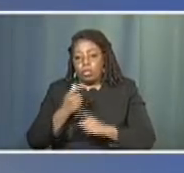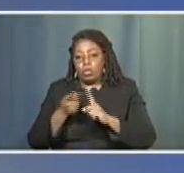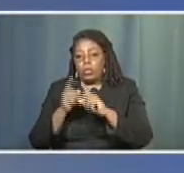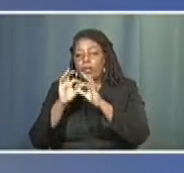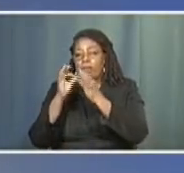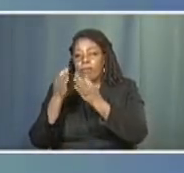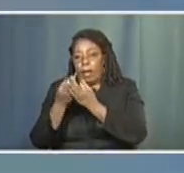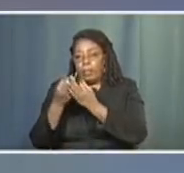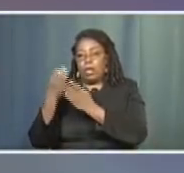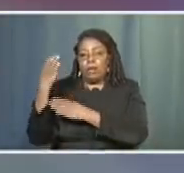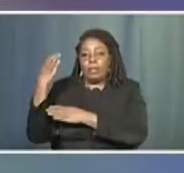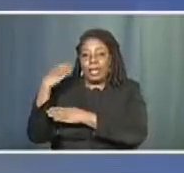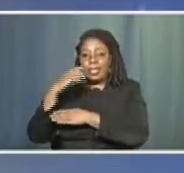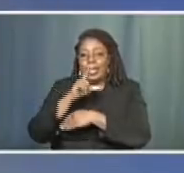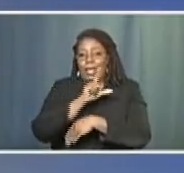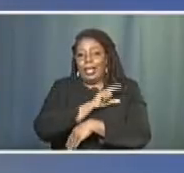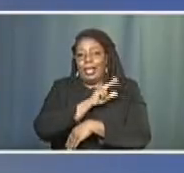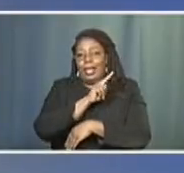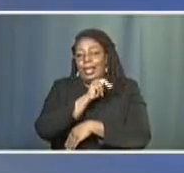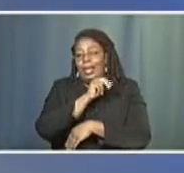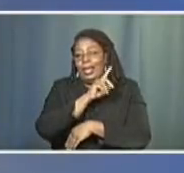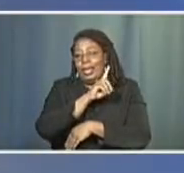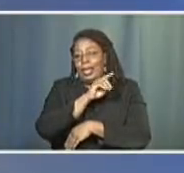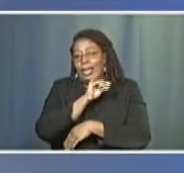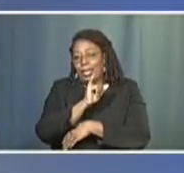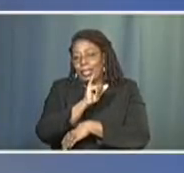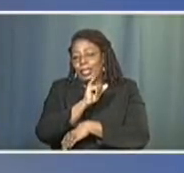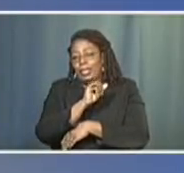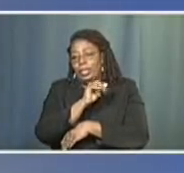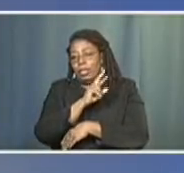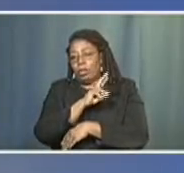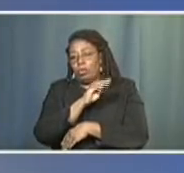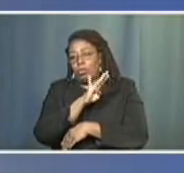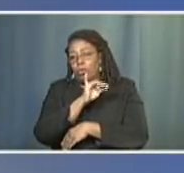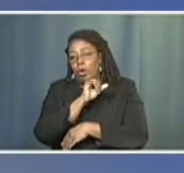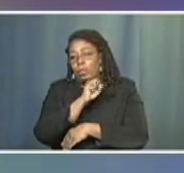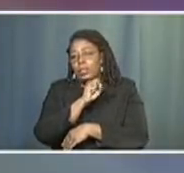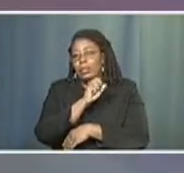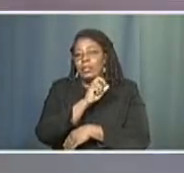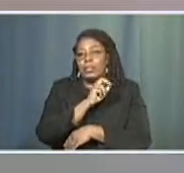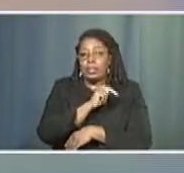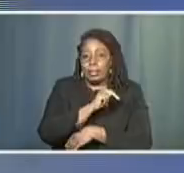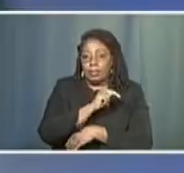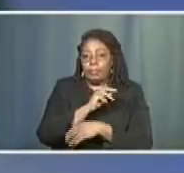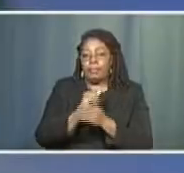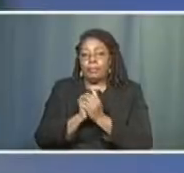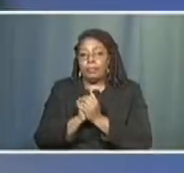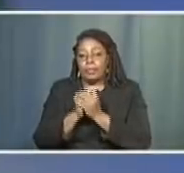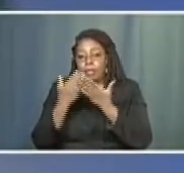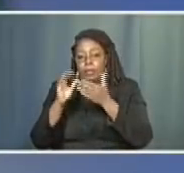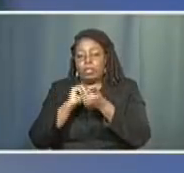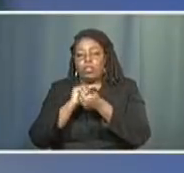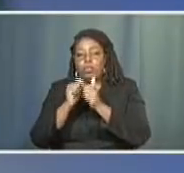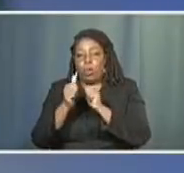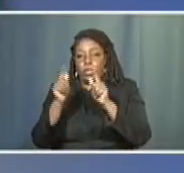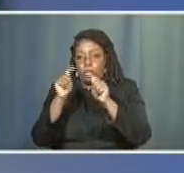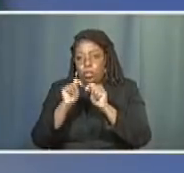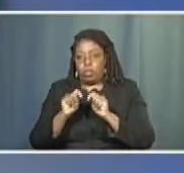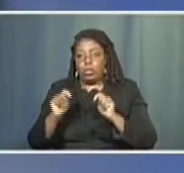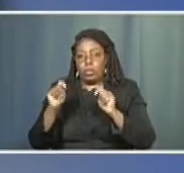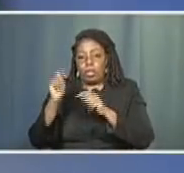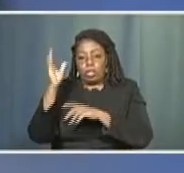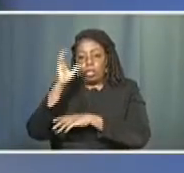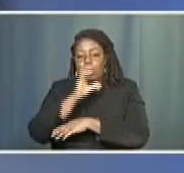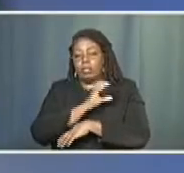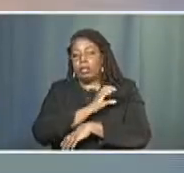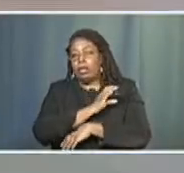family of Captain Lundy Robertson, a sailor of the highest order. And that's a wrap on Sports Tuesday. I'm